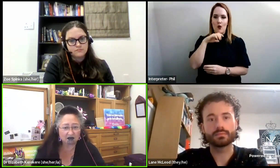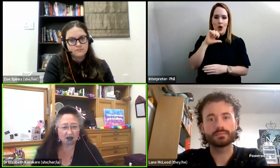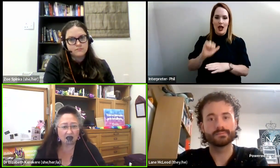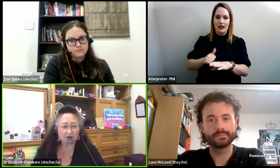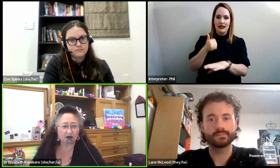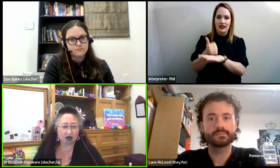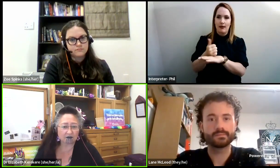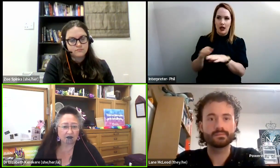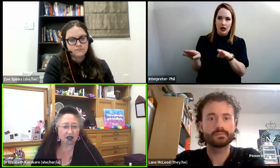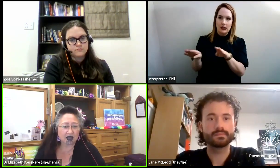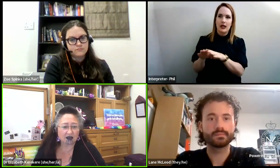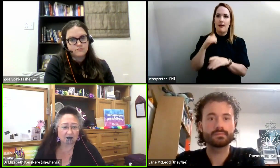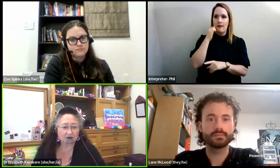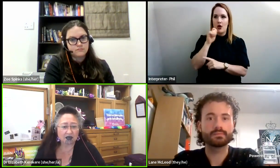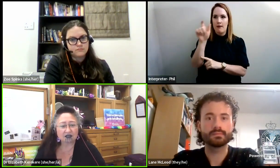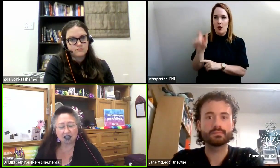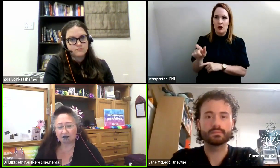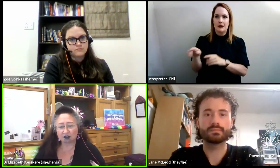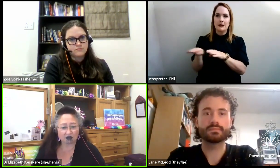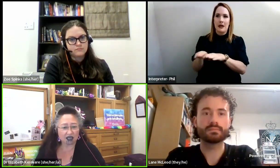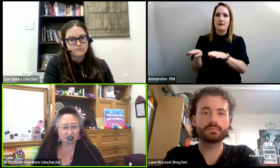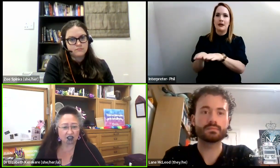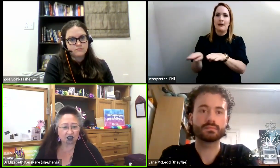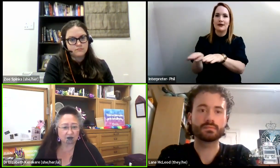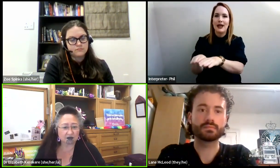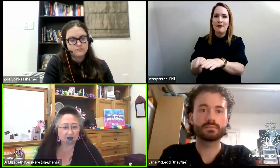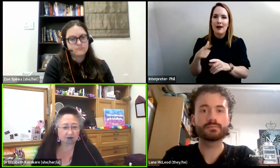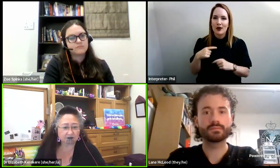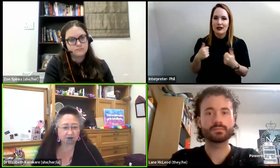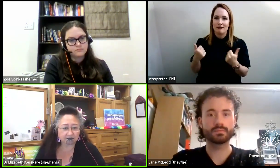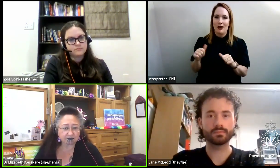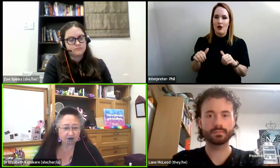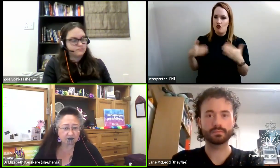Māori appearing because they have those relationships.